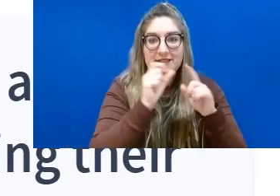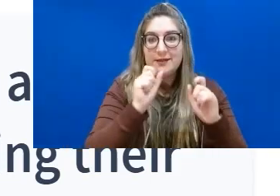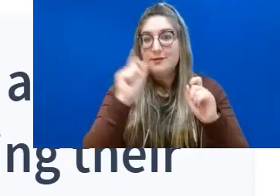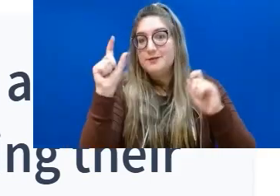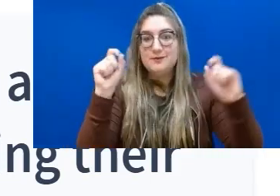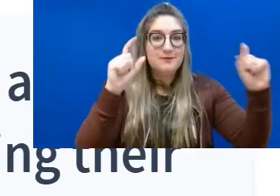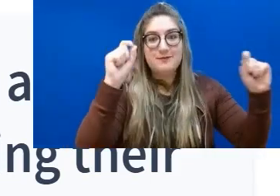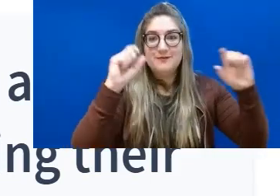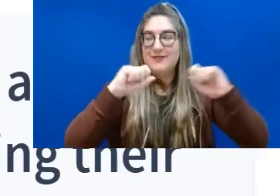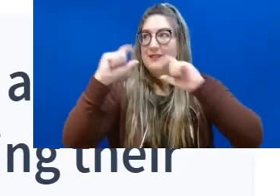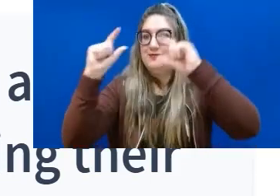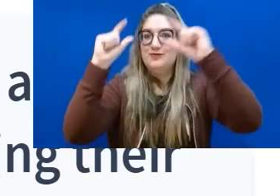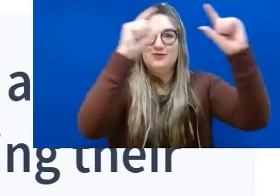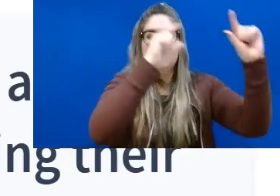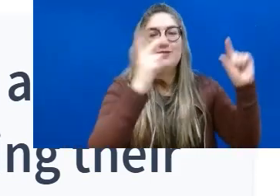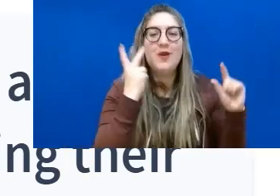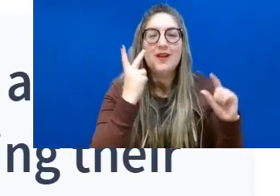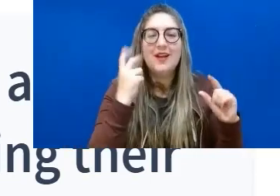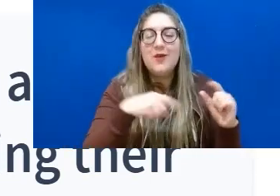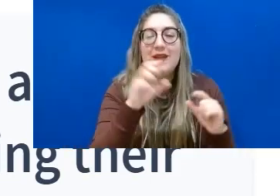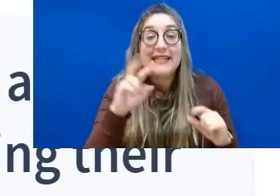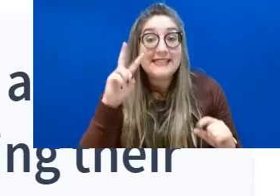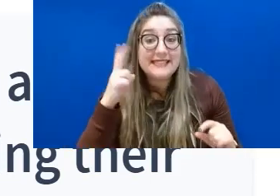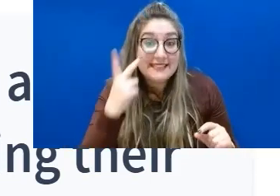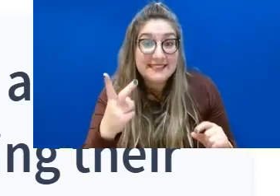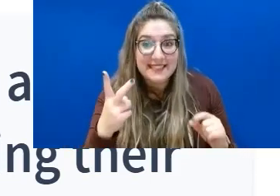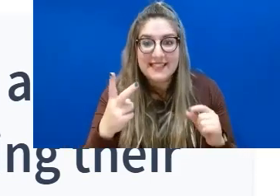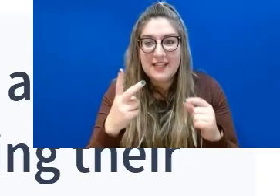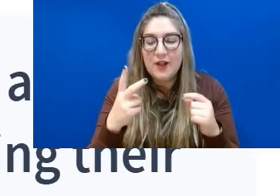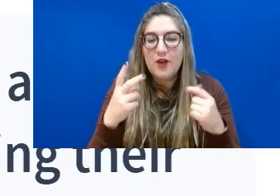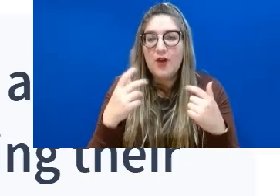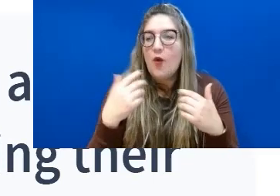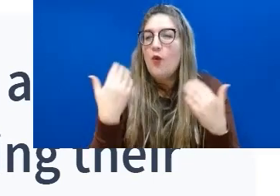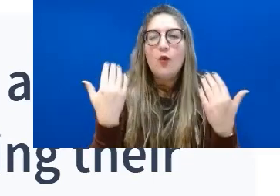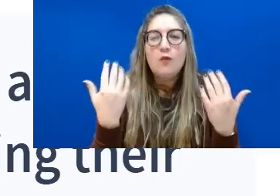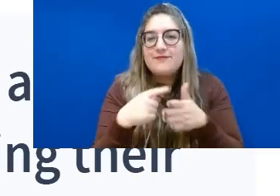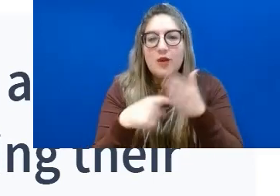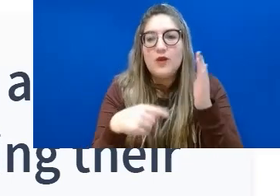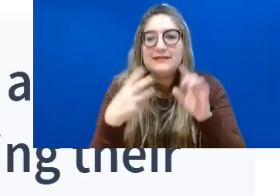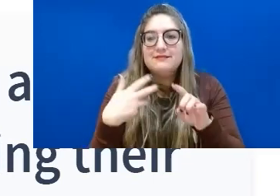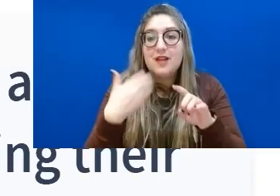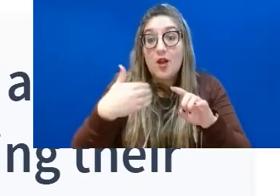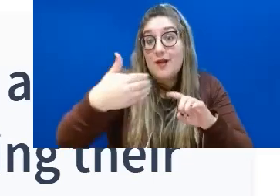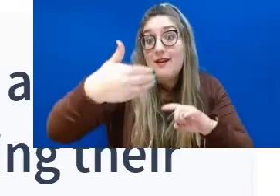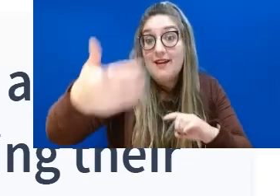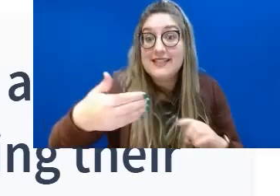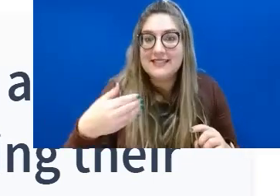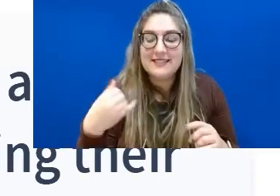word cloud is that it's going to make the most common themes very big, and you'll see in a second as it